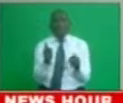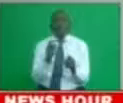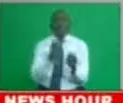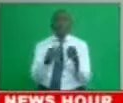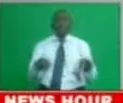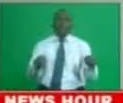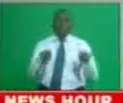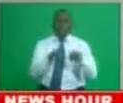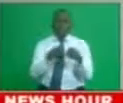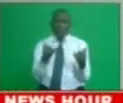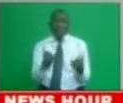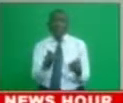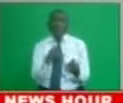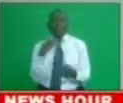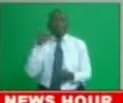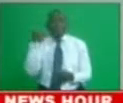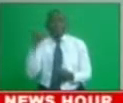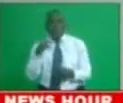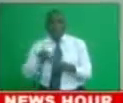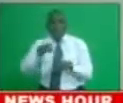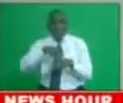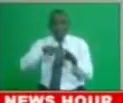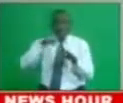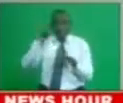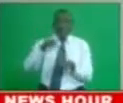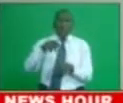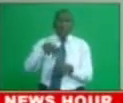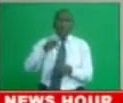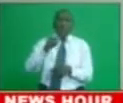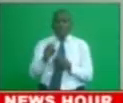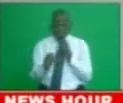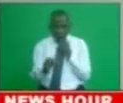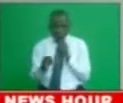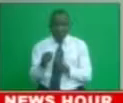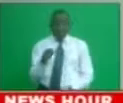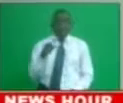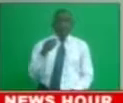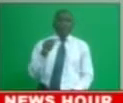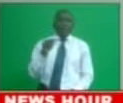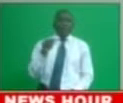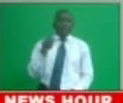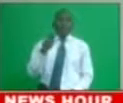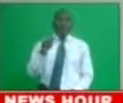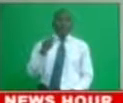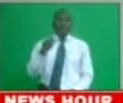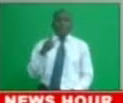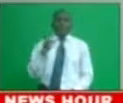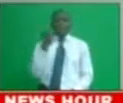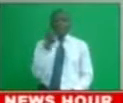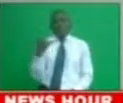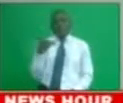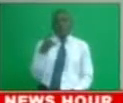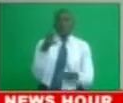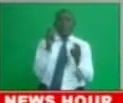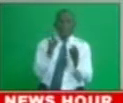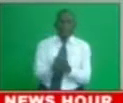Congress. We now have on the line the national chairman of the PNC, Alhaji Ahmed Ramadan, who will be speaking to the